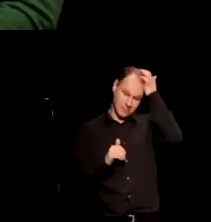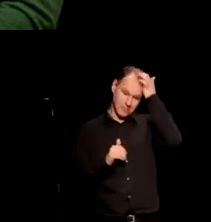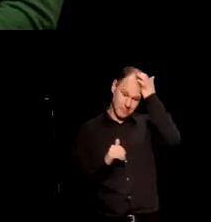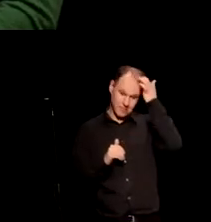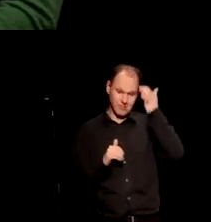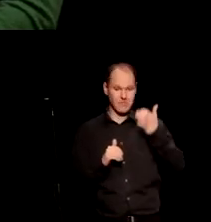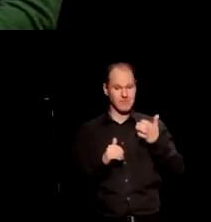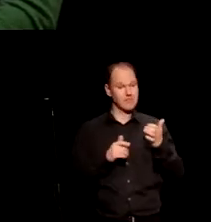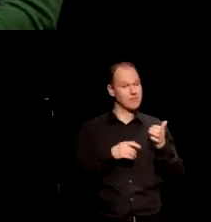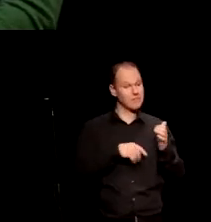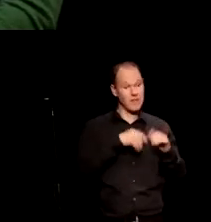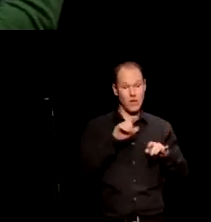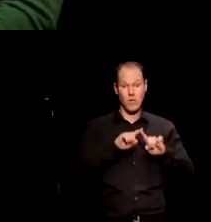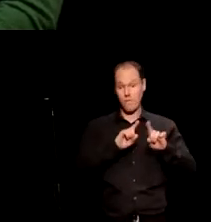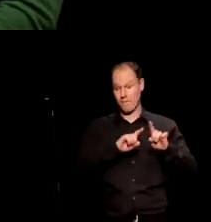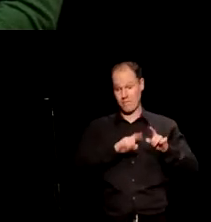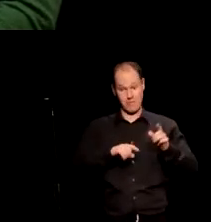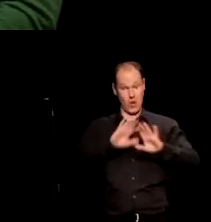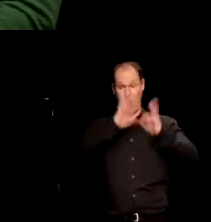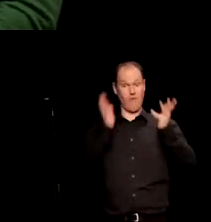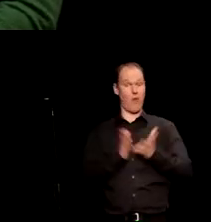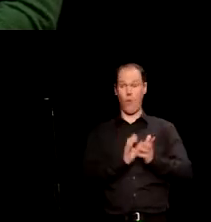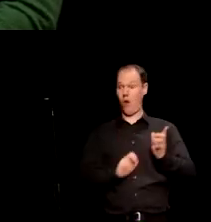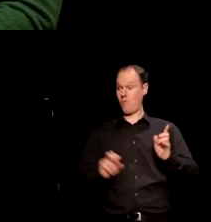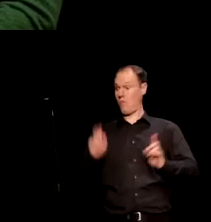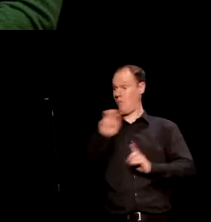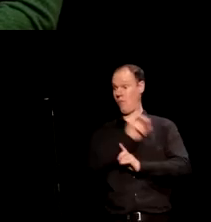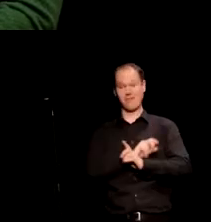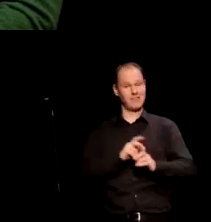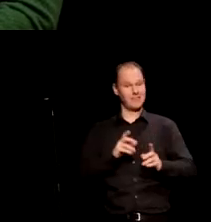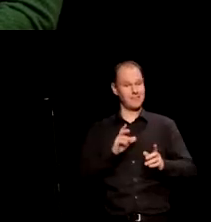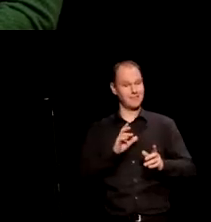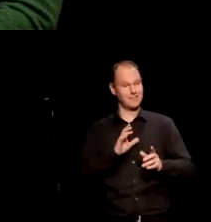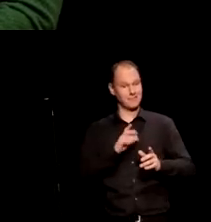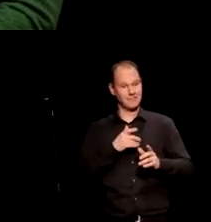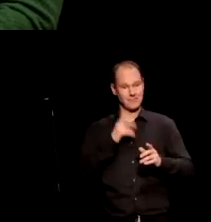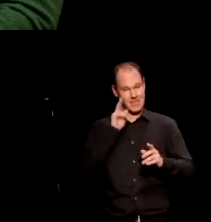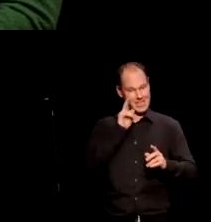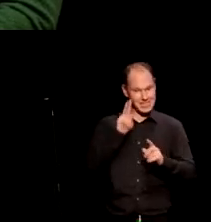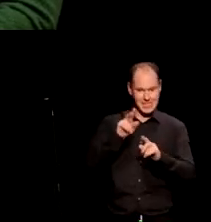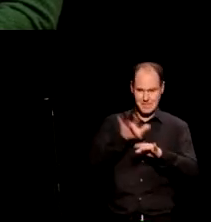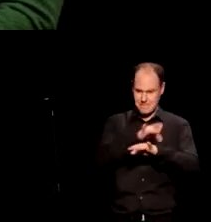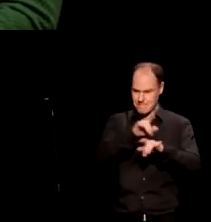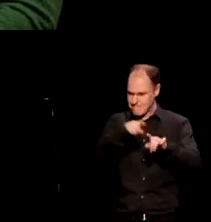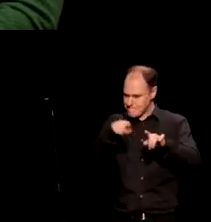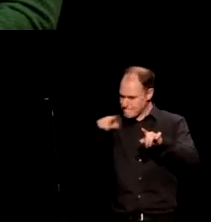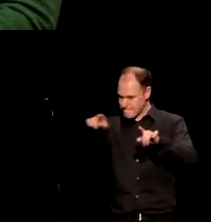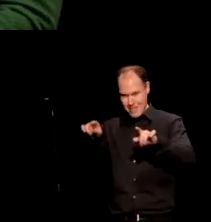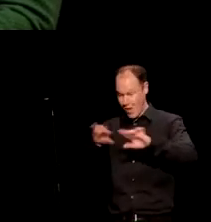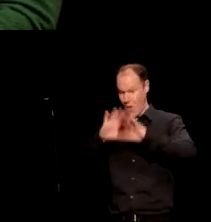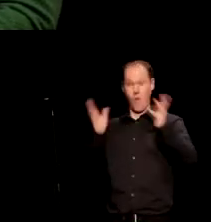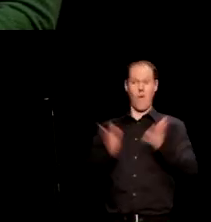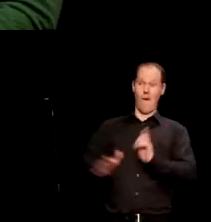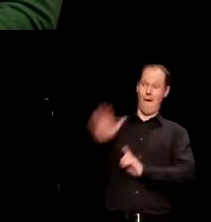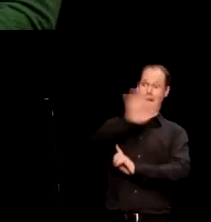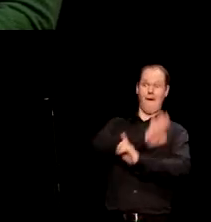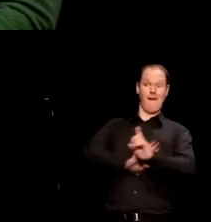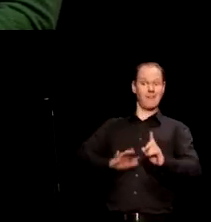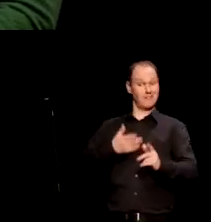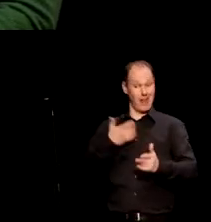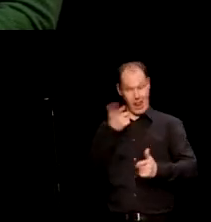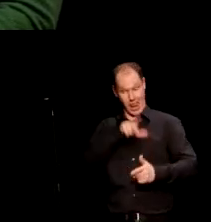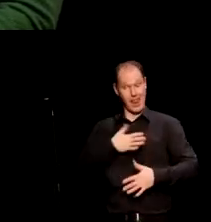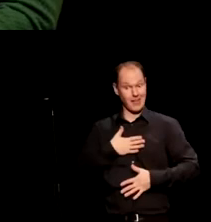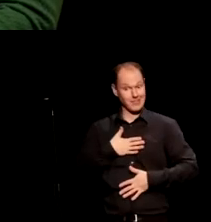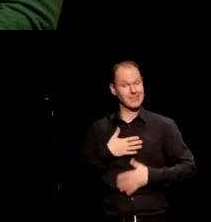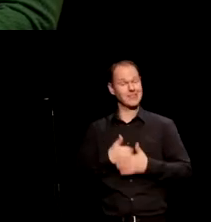to read across the world. You know, I've been able to see the patterns of scripts. And so when we have